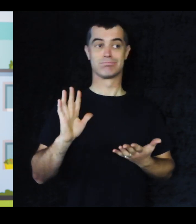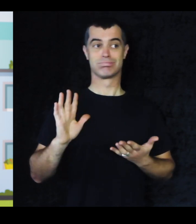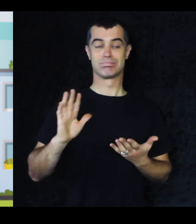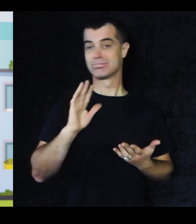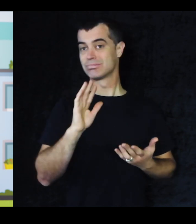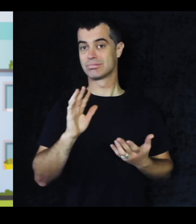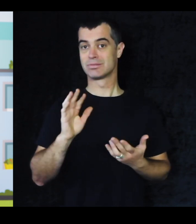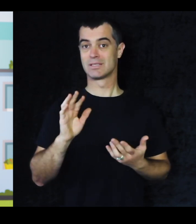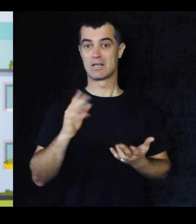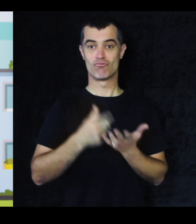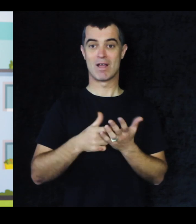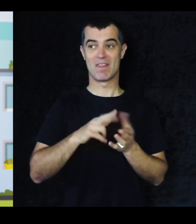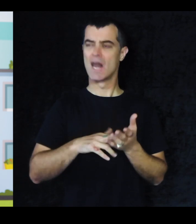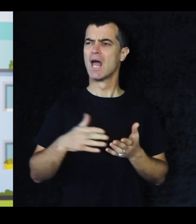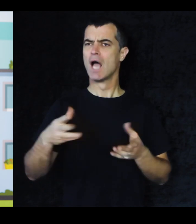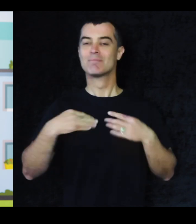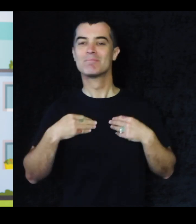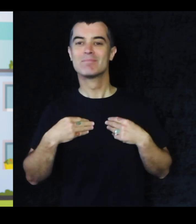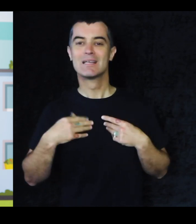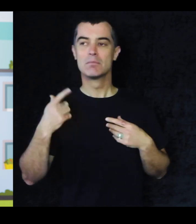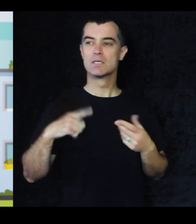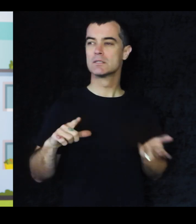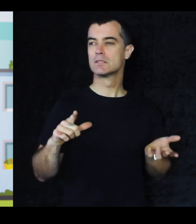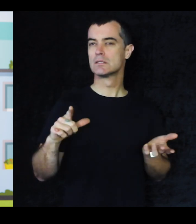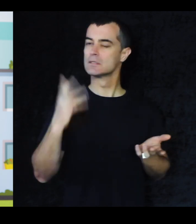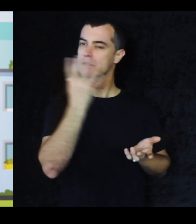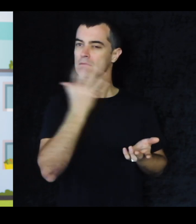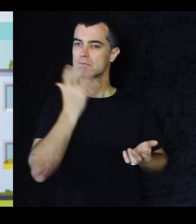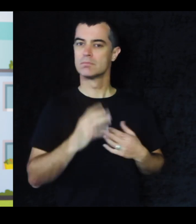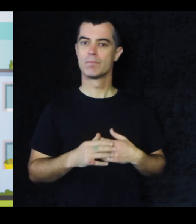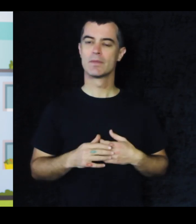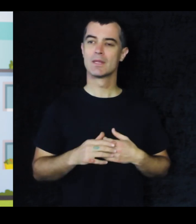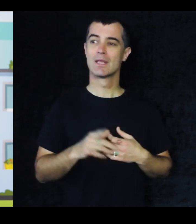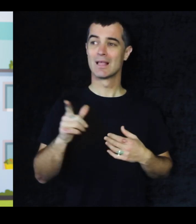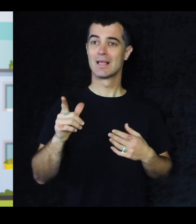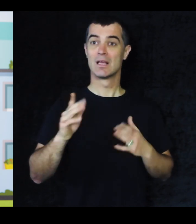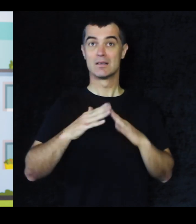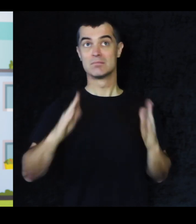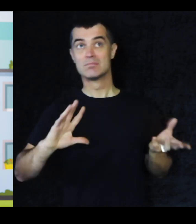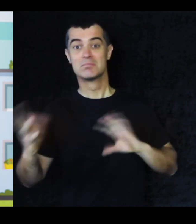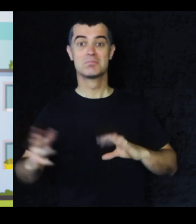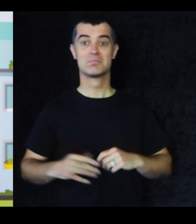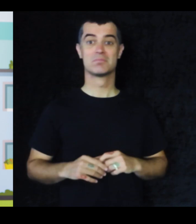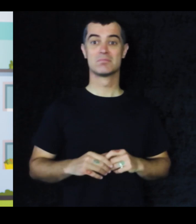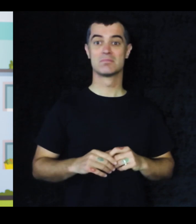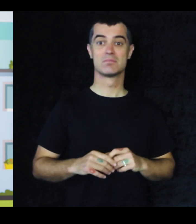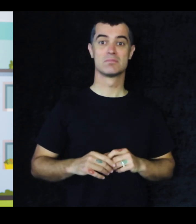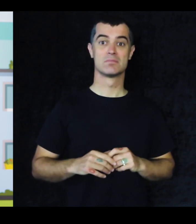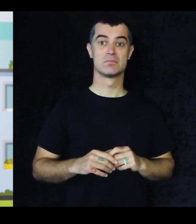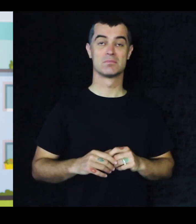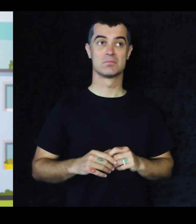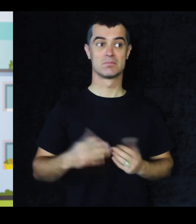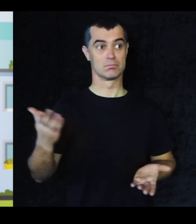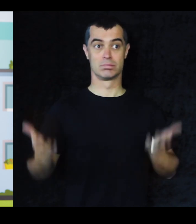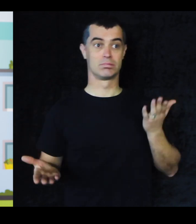saying, yeah, okay, let's rent them a place, because the danger of the place getting wrecked and